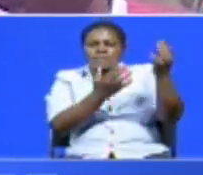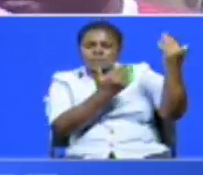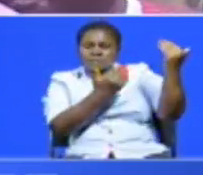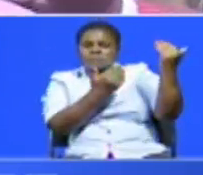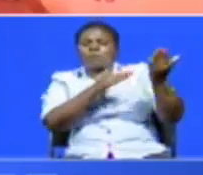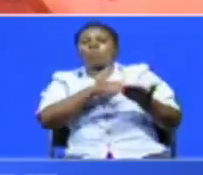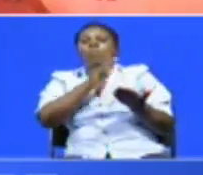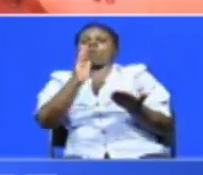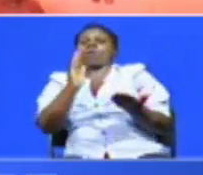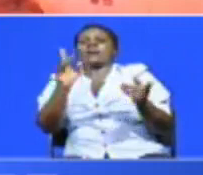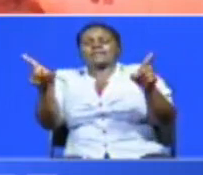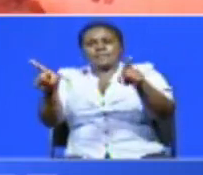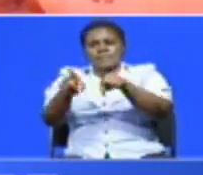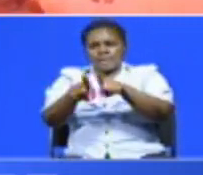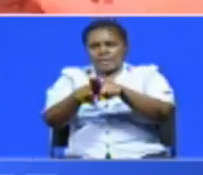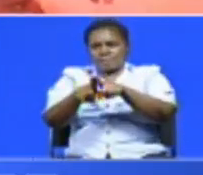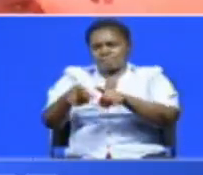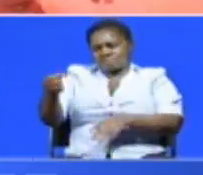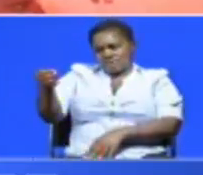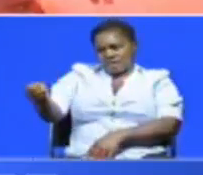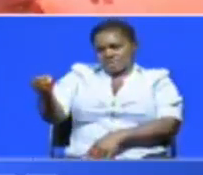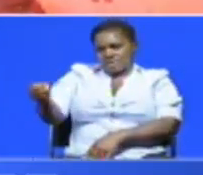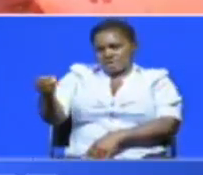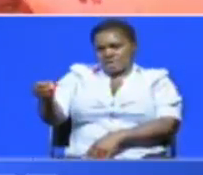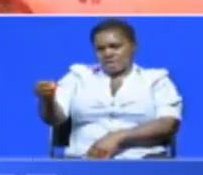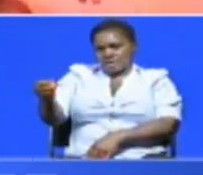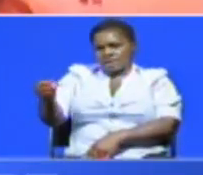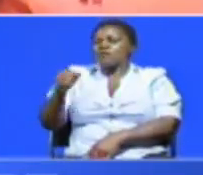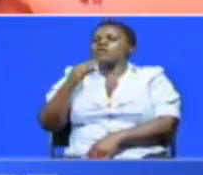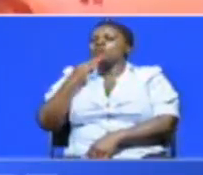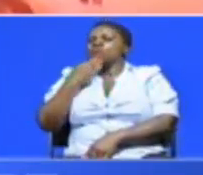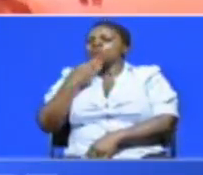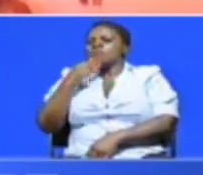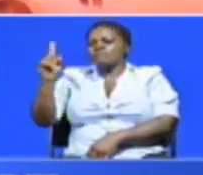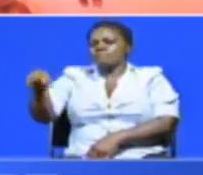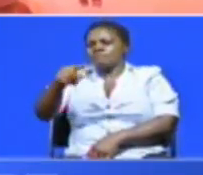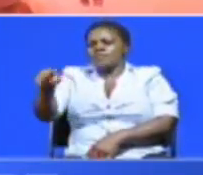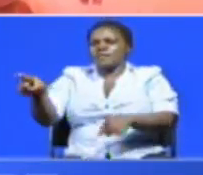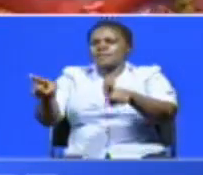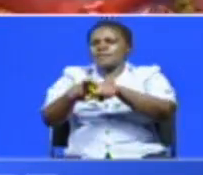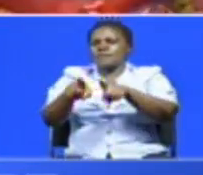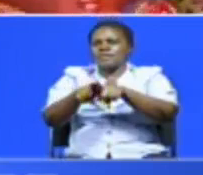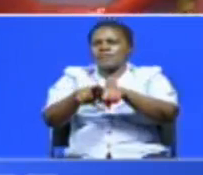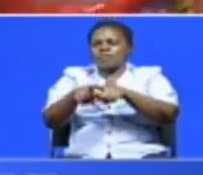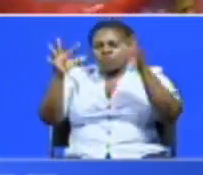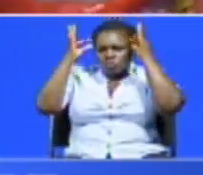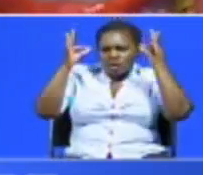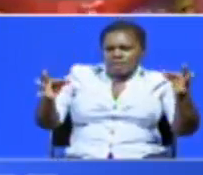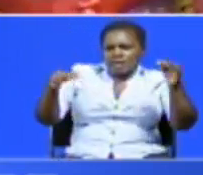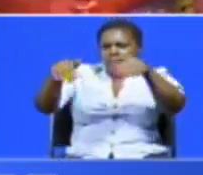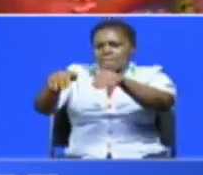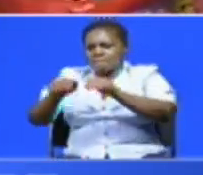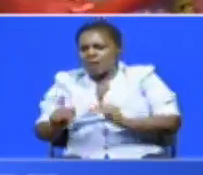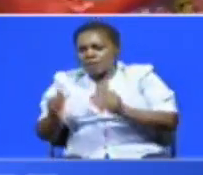expecting more. Likewise, the handshake, a staple of Luhya meeting, is outlawed. So are weddings, burials, and